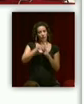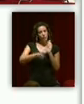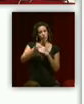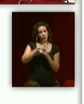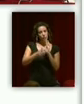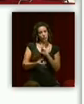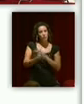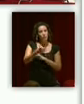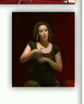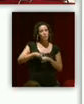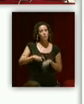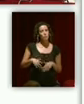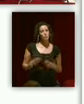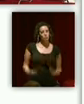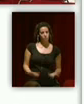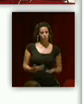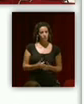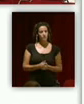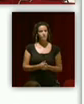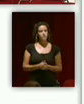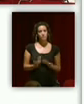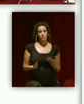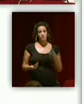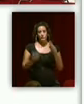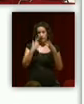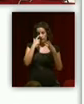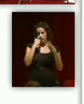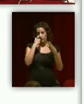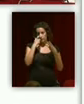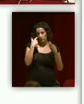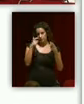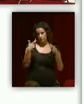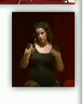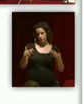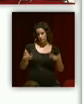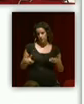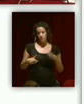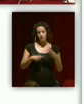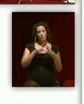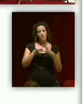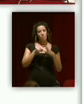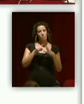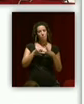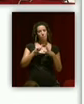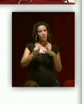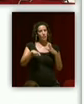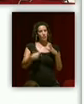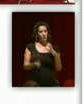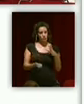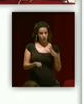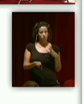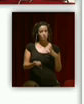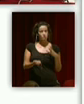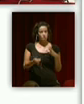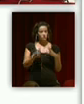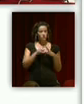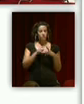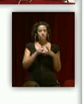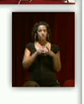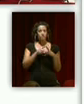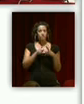What type of apps can we create with this type of app builders? 3 types mainly.